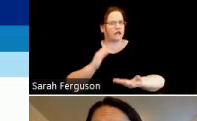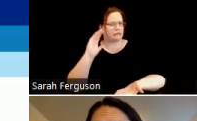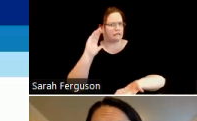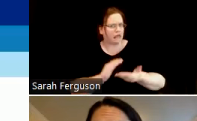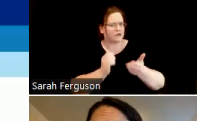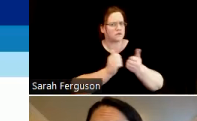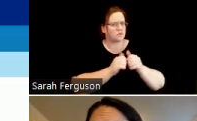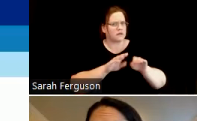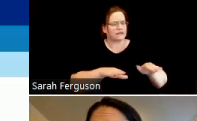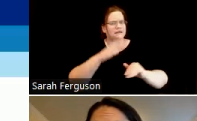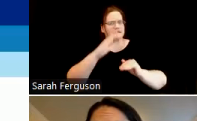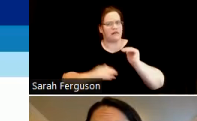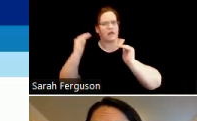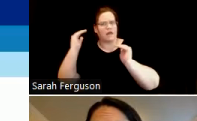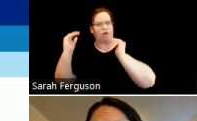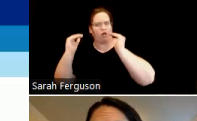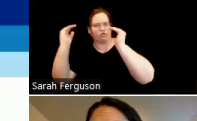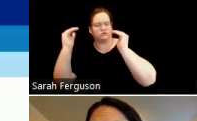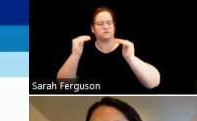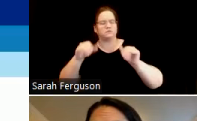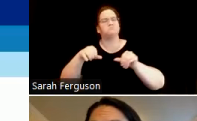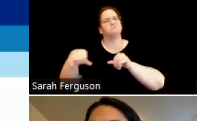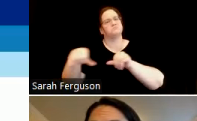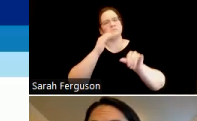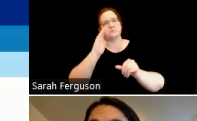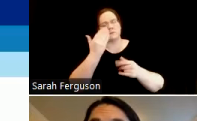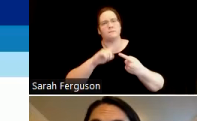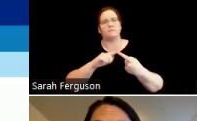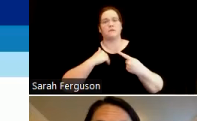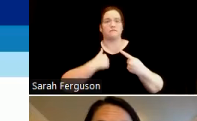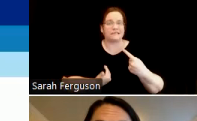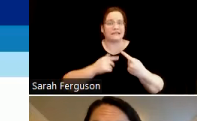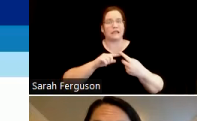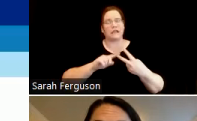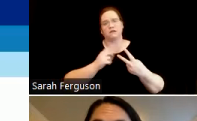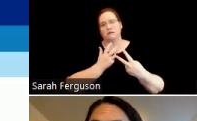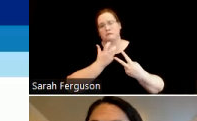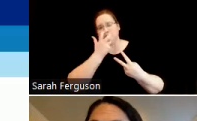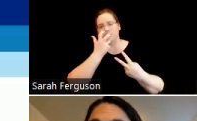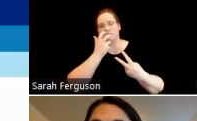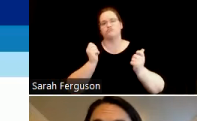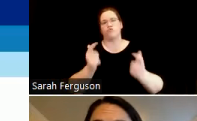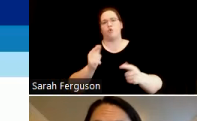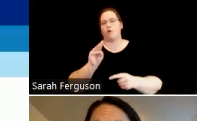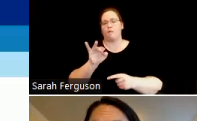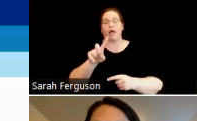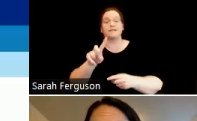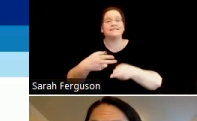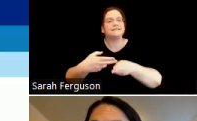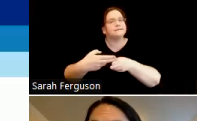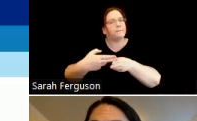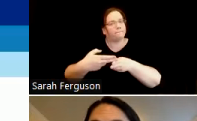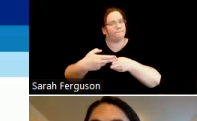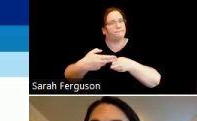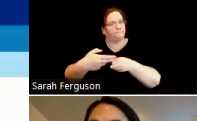The most common that were seen in the studies were fatigue and irritability, and all of them were mild. These are temporary side effects, and they